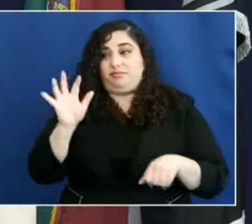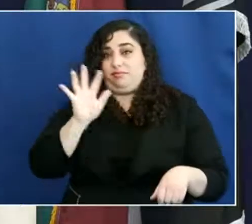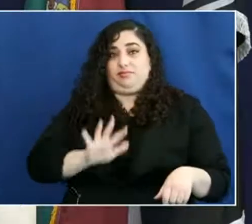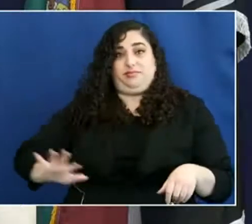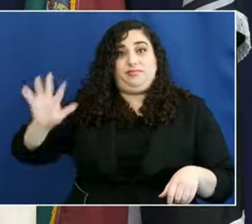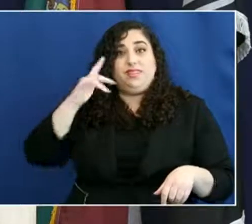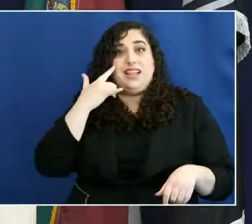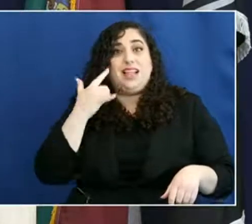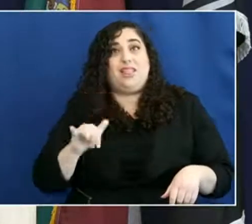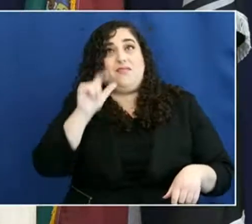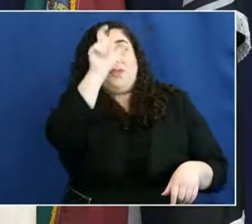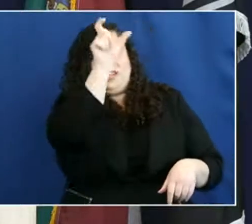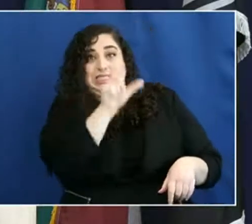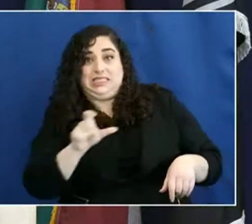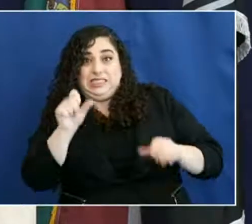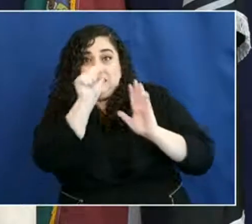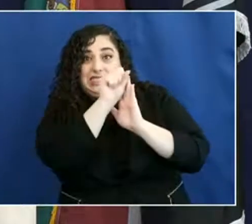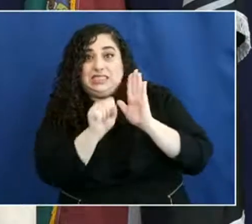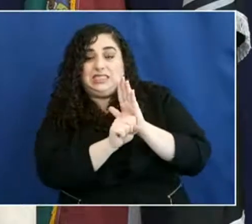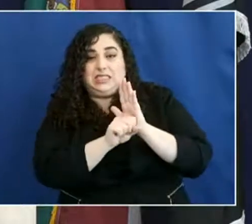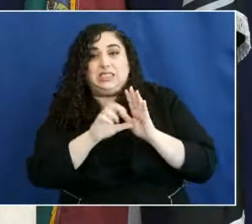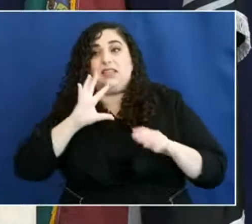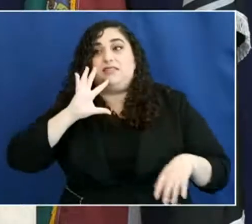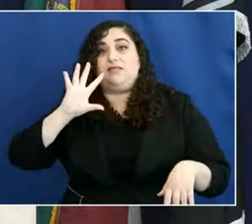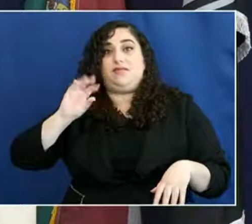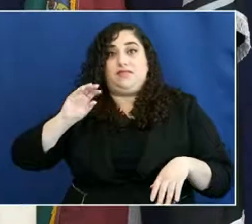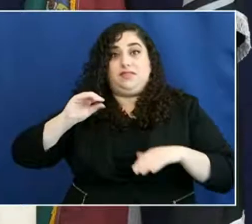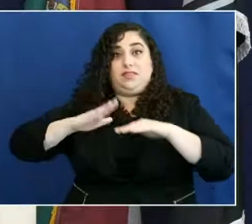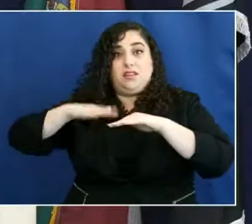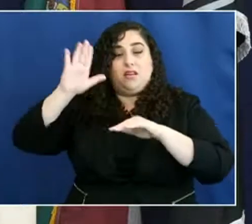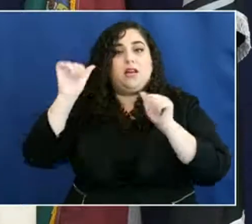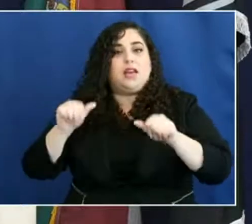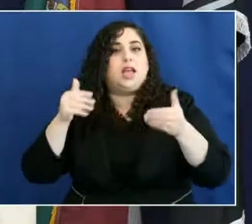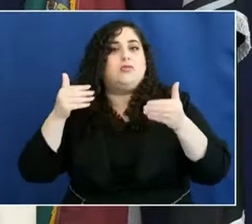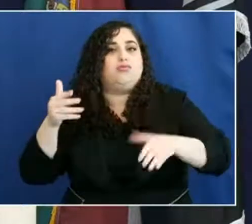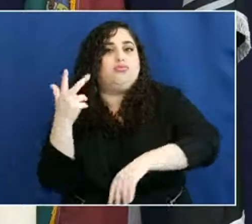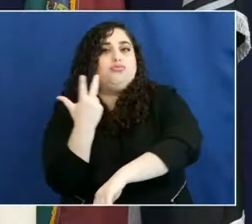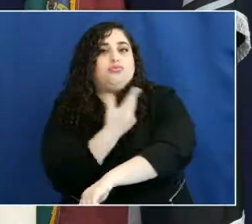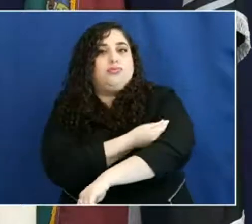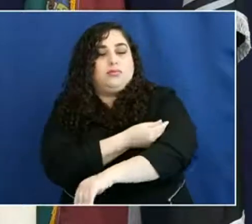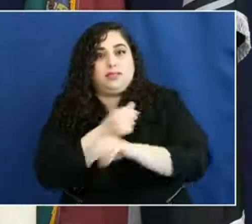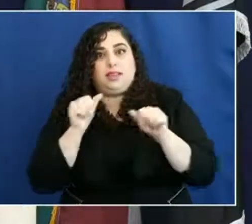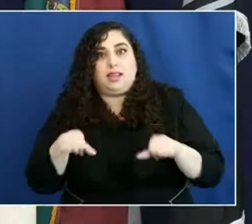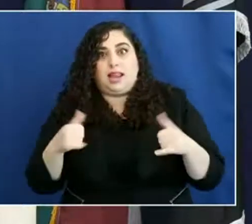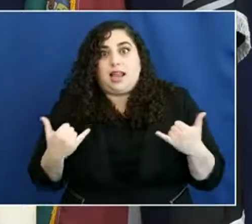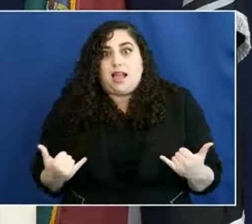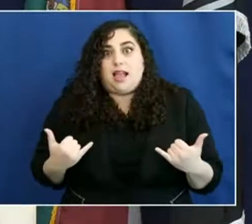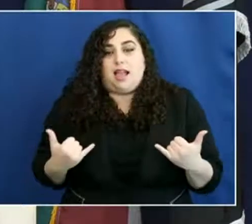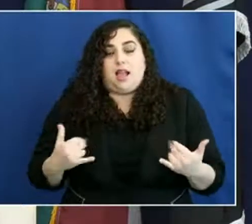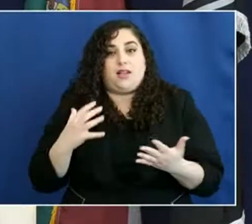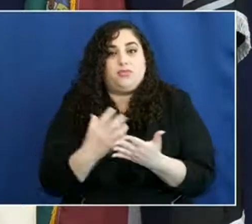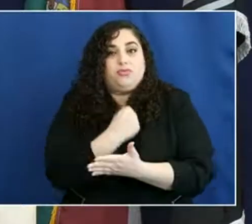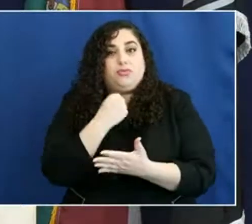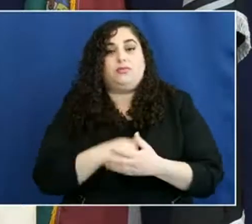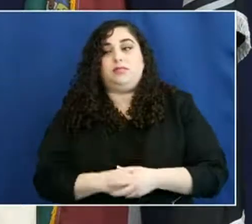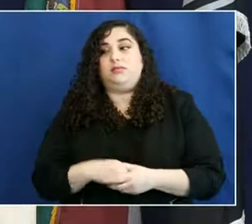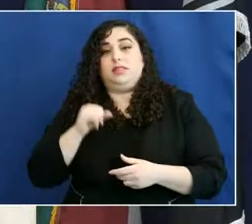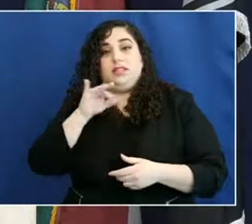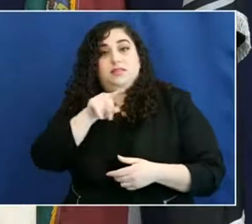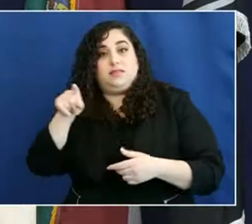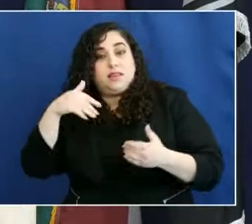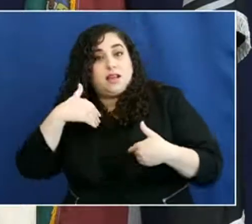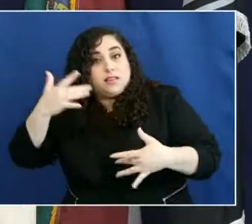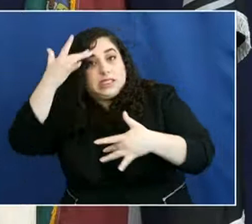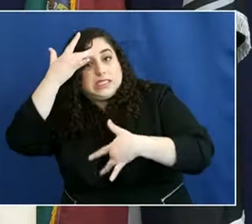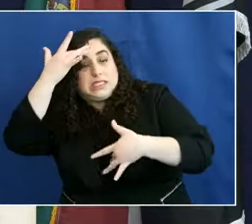those 50 and older are now eligible, regardless of underlying health conditions, to get vaccinated. And we're looking ahead to